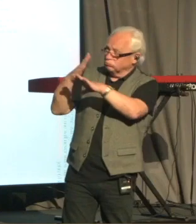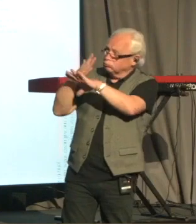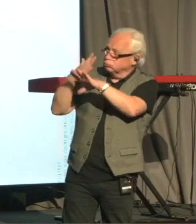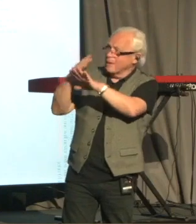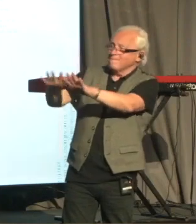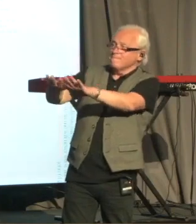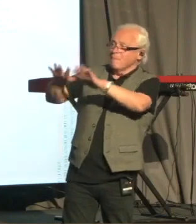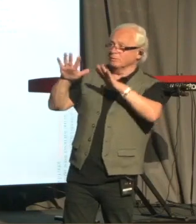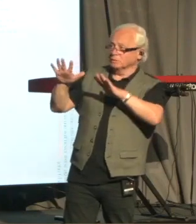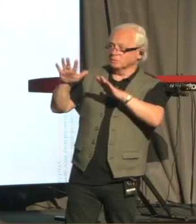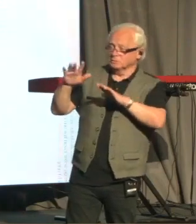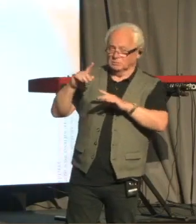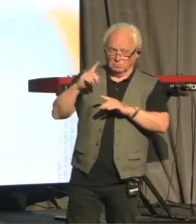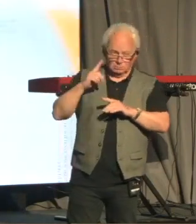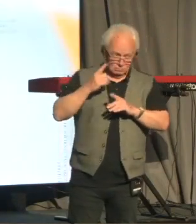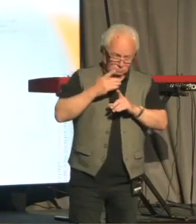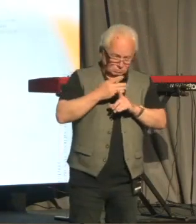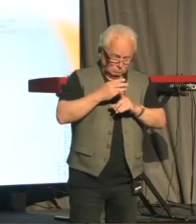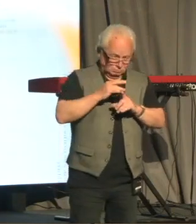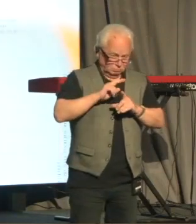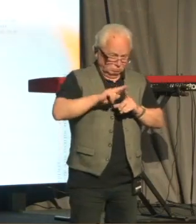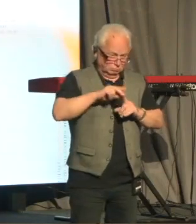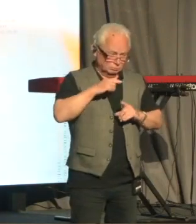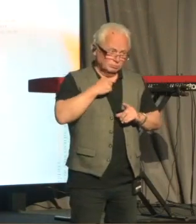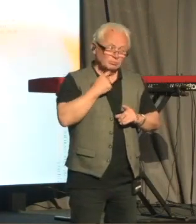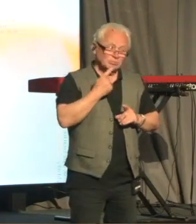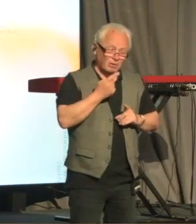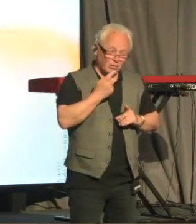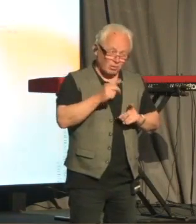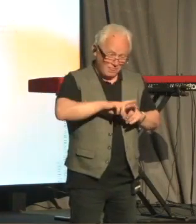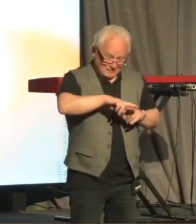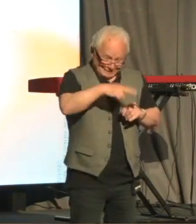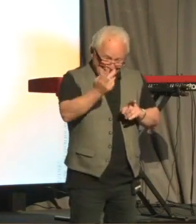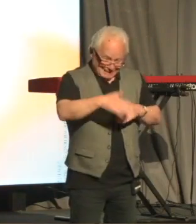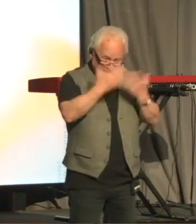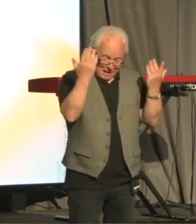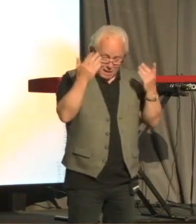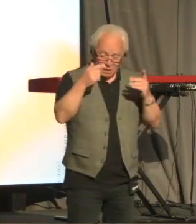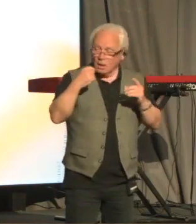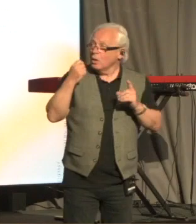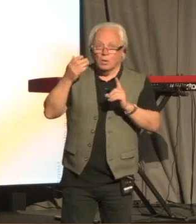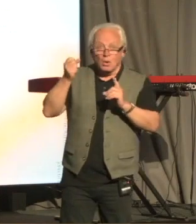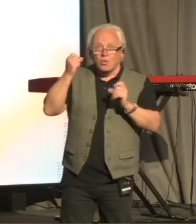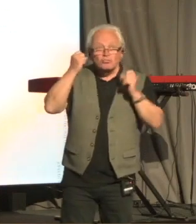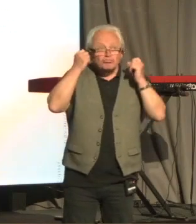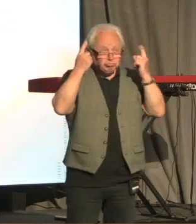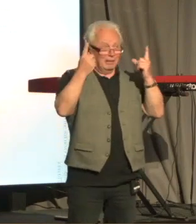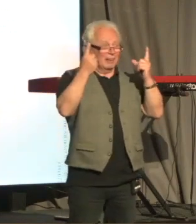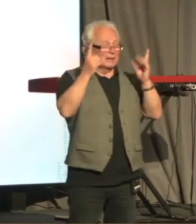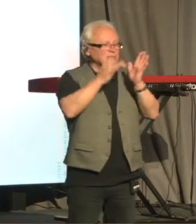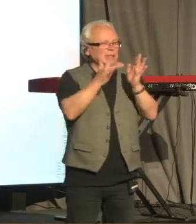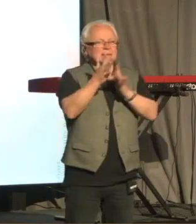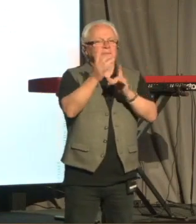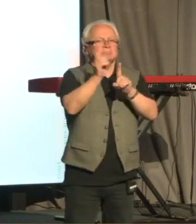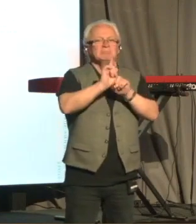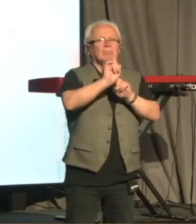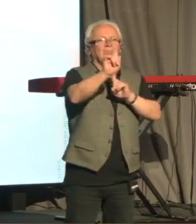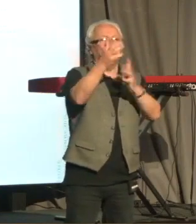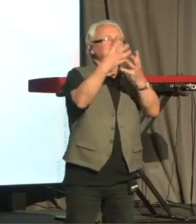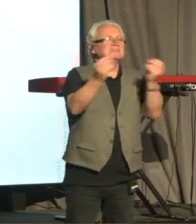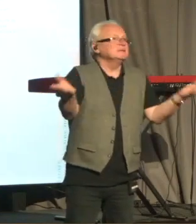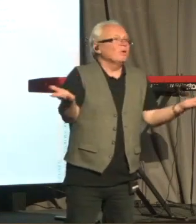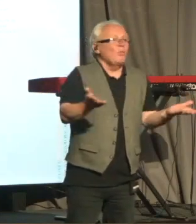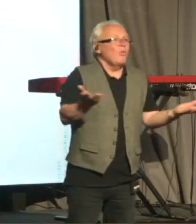later, realize he's missing. And they catch up with him and they say, hey,